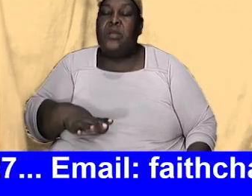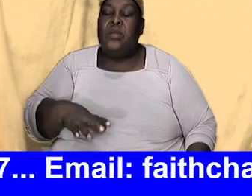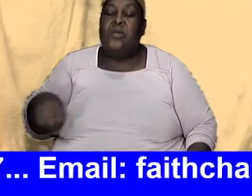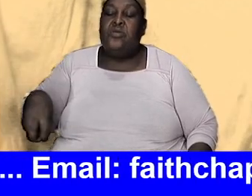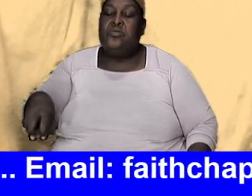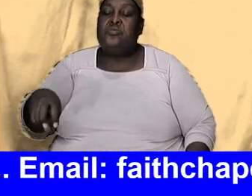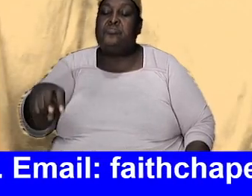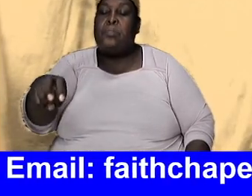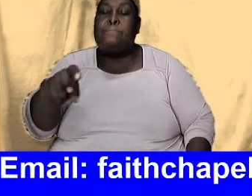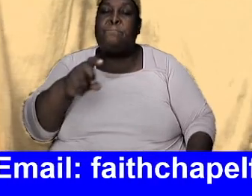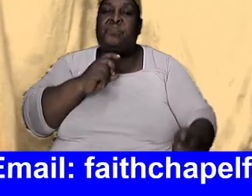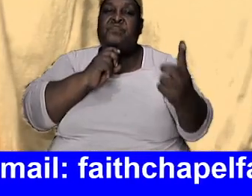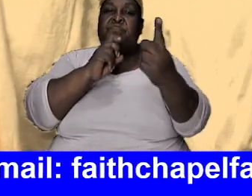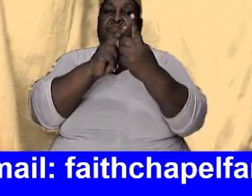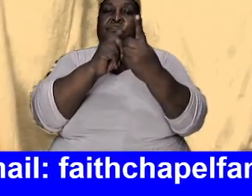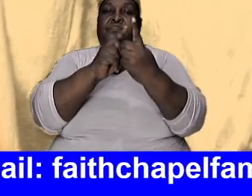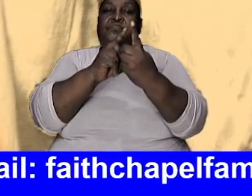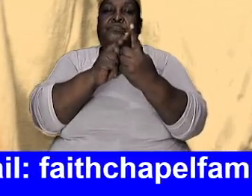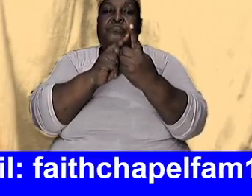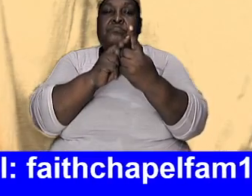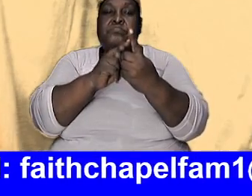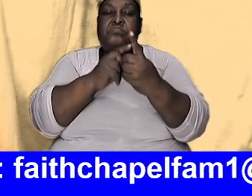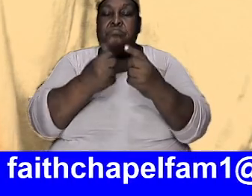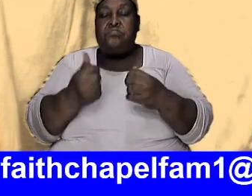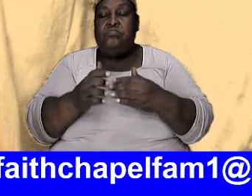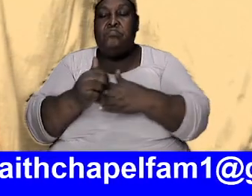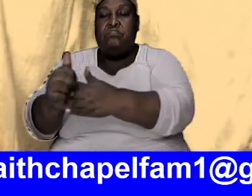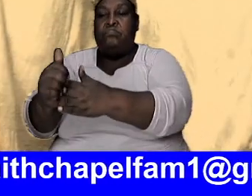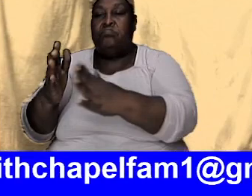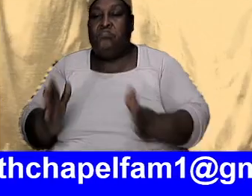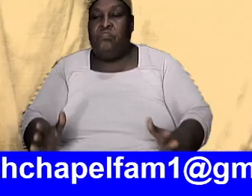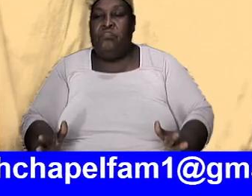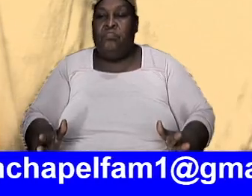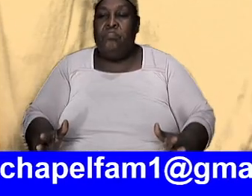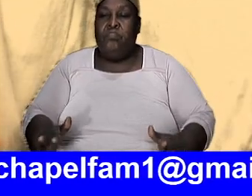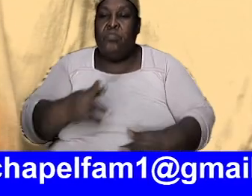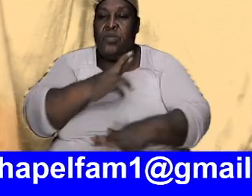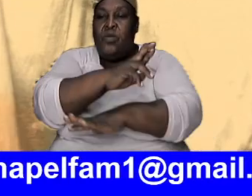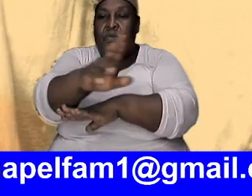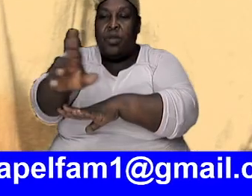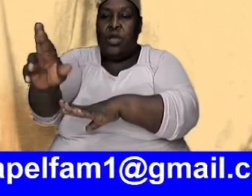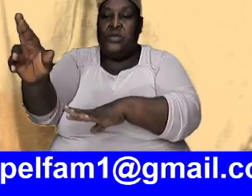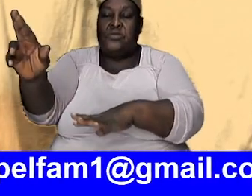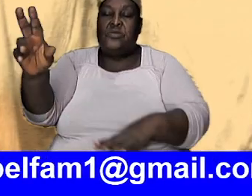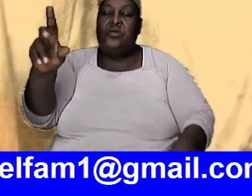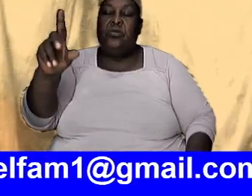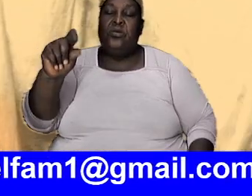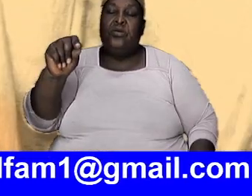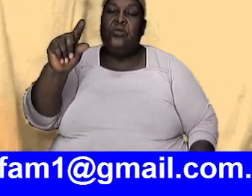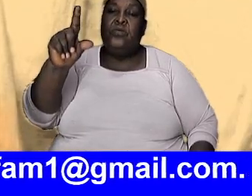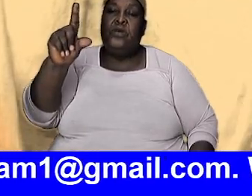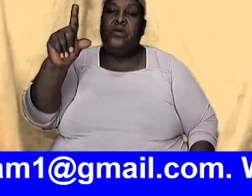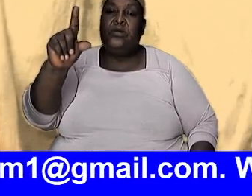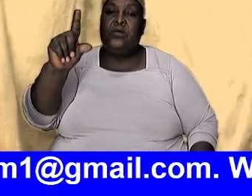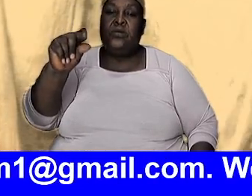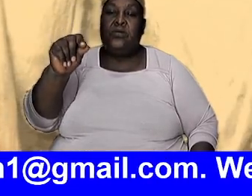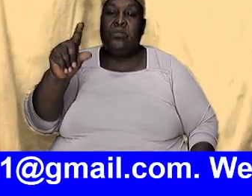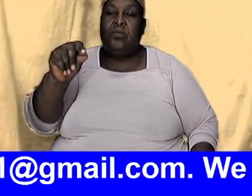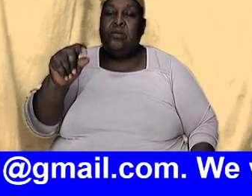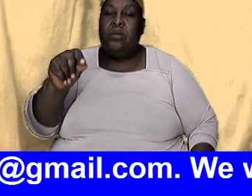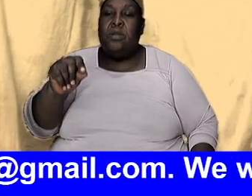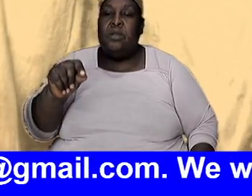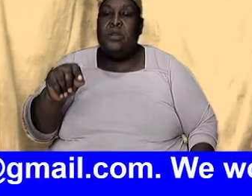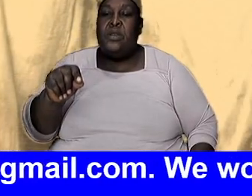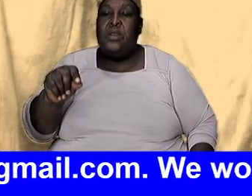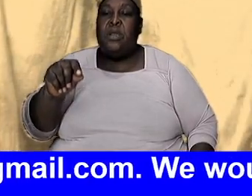with pastor and the other leaders, and you should reach at 29 Lindale Avenue no later than 7